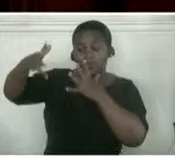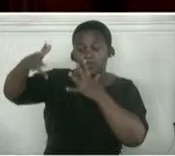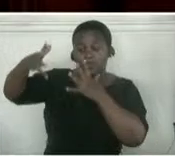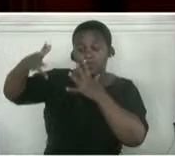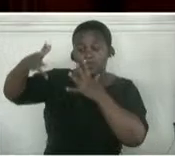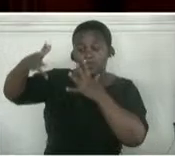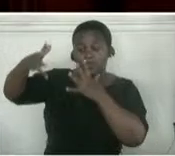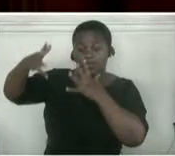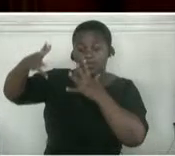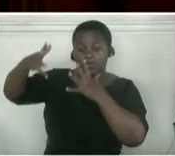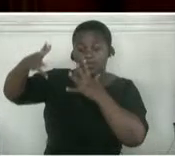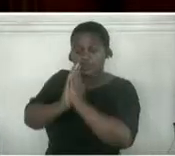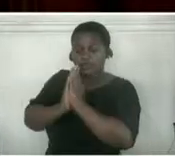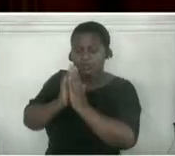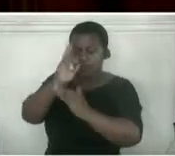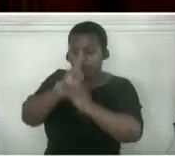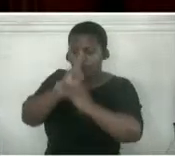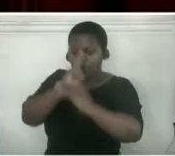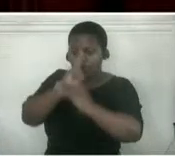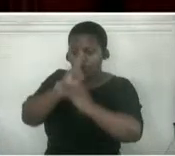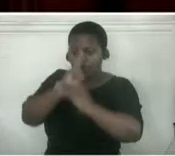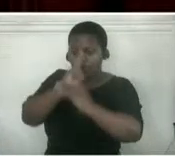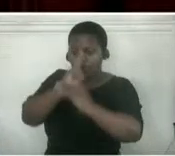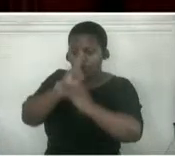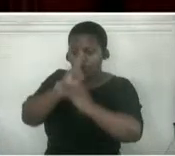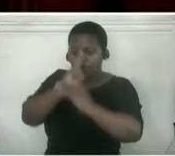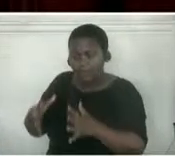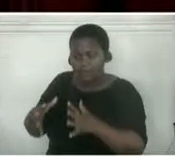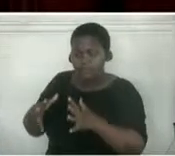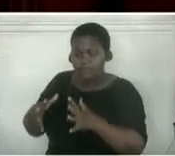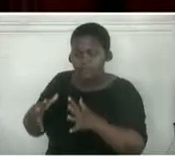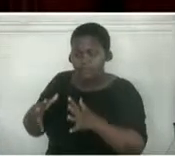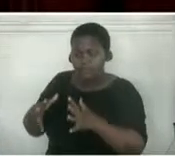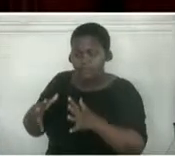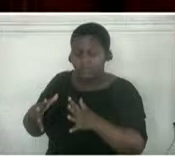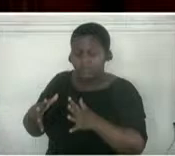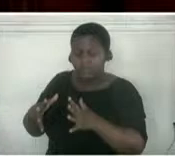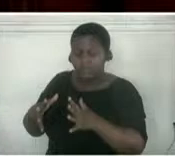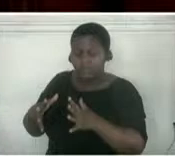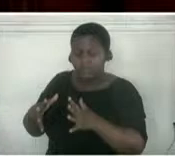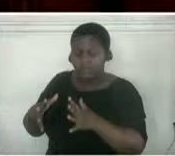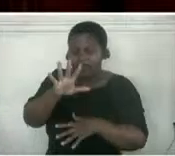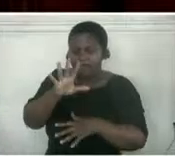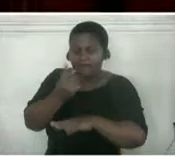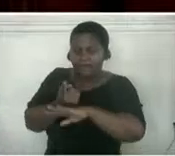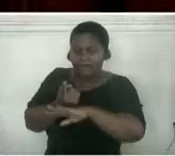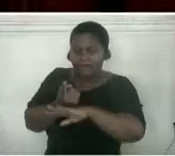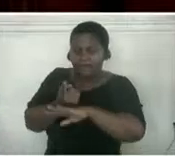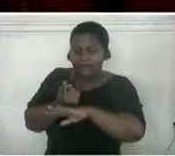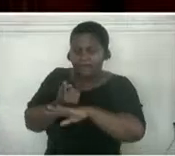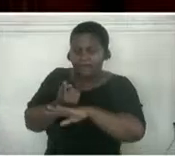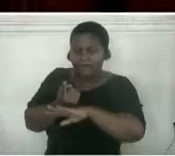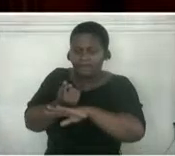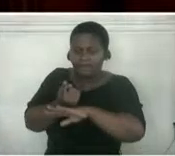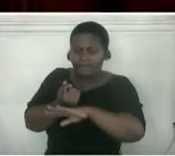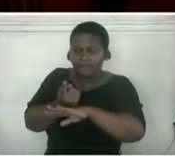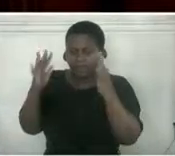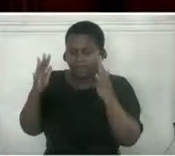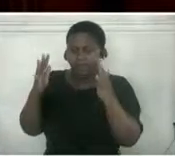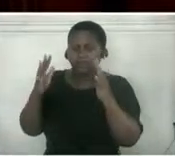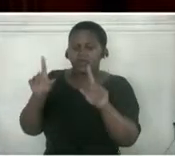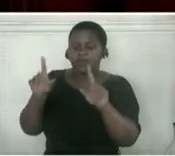to request honourable members to spend at least 5 seconds clapping hands